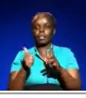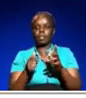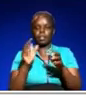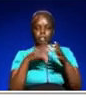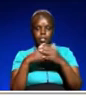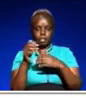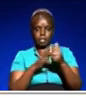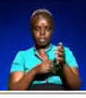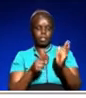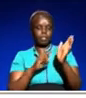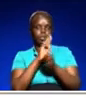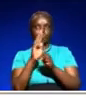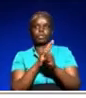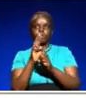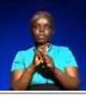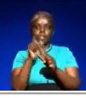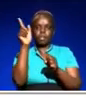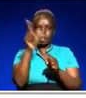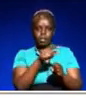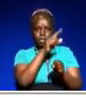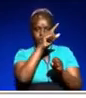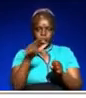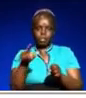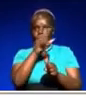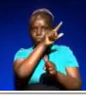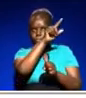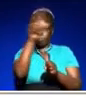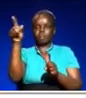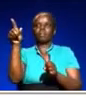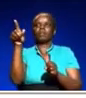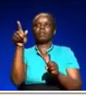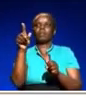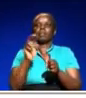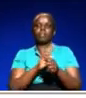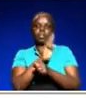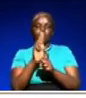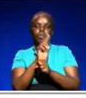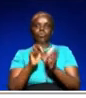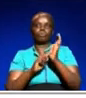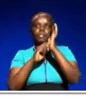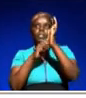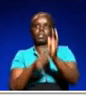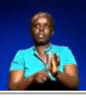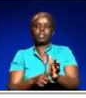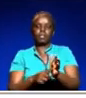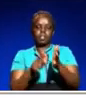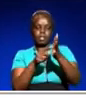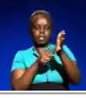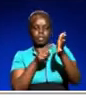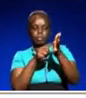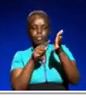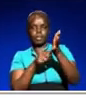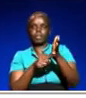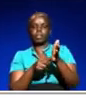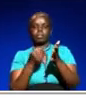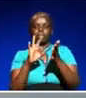lesson is X bar. X bar is used to represent the mean of a